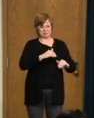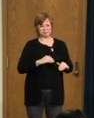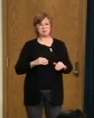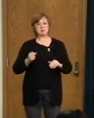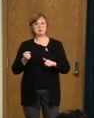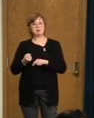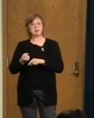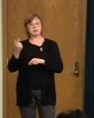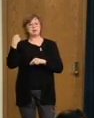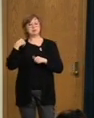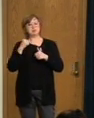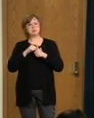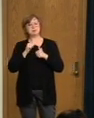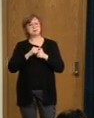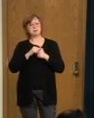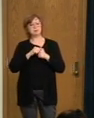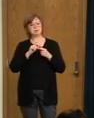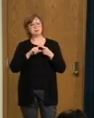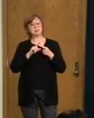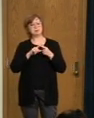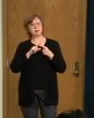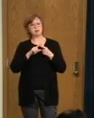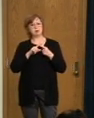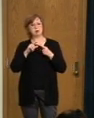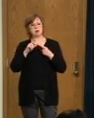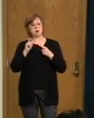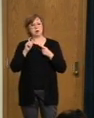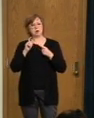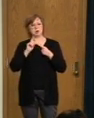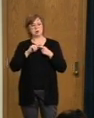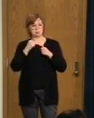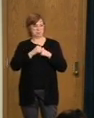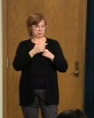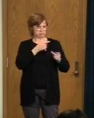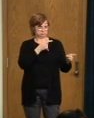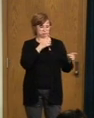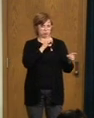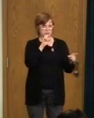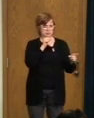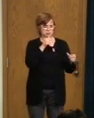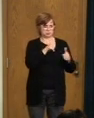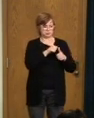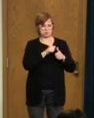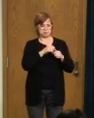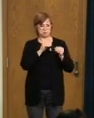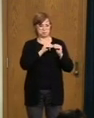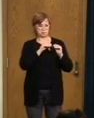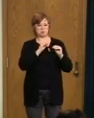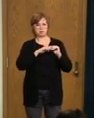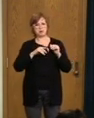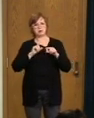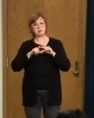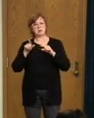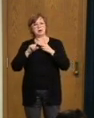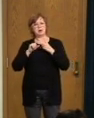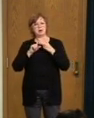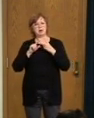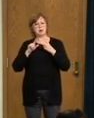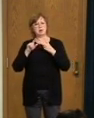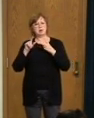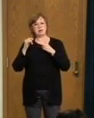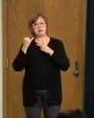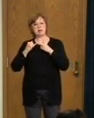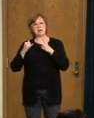Last year, we had 2 waves of the flu, one in the late year, I understand, and correct me if I'm wrong, Doctor, and then one that affected our elderly more into